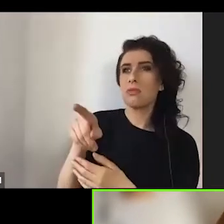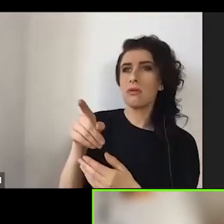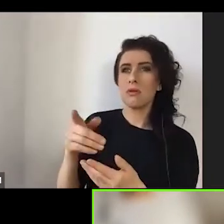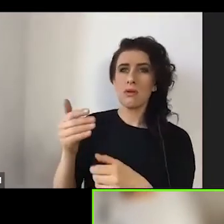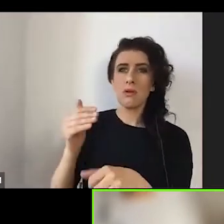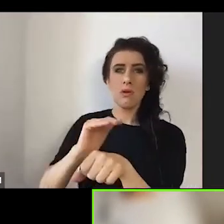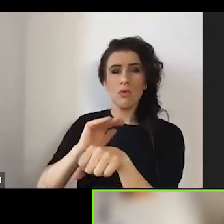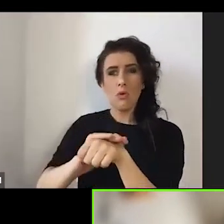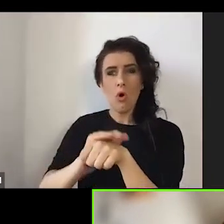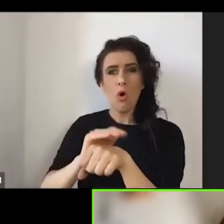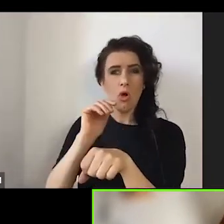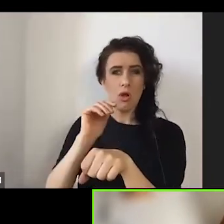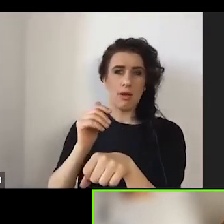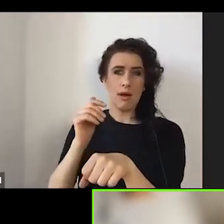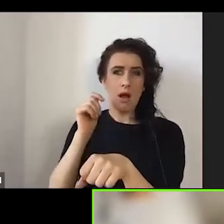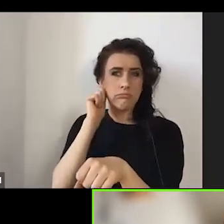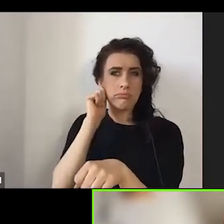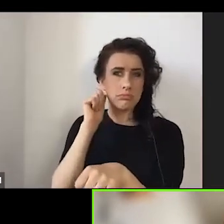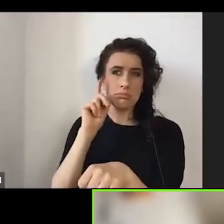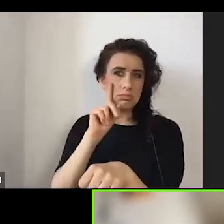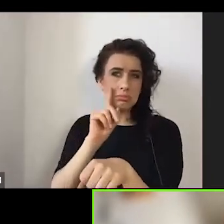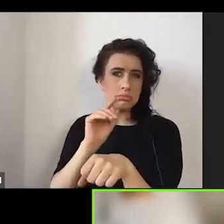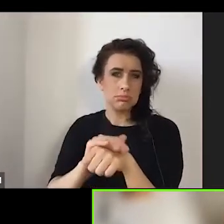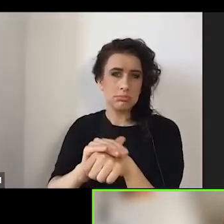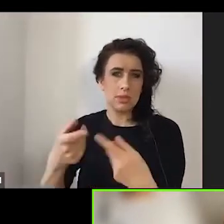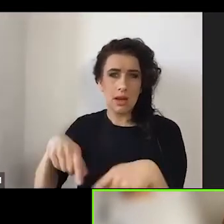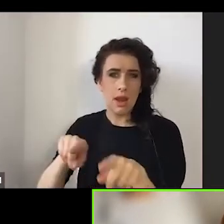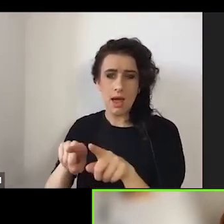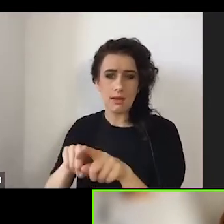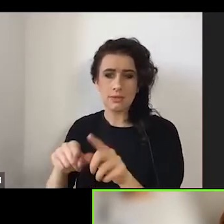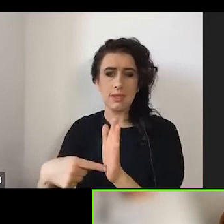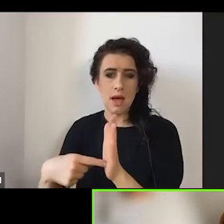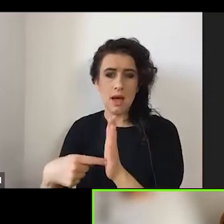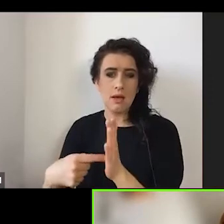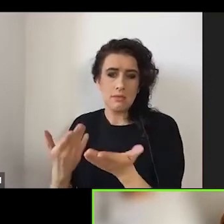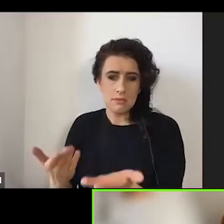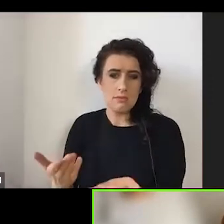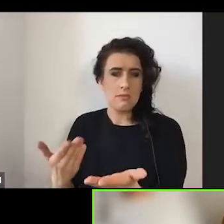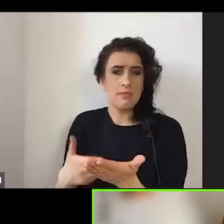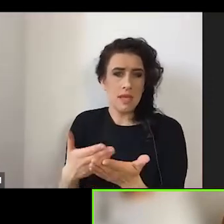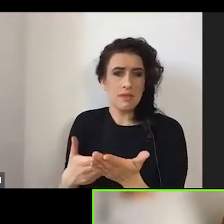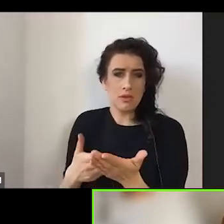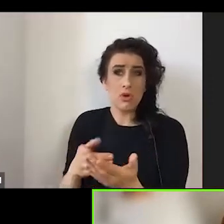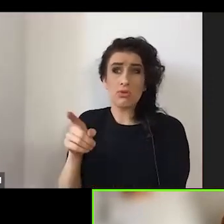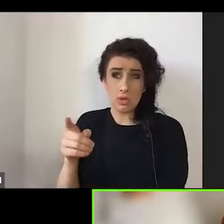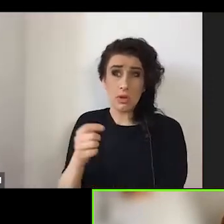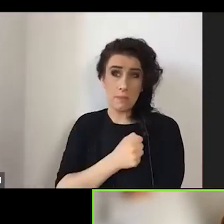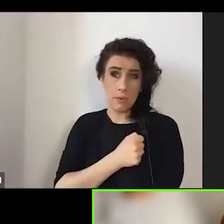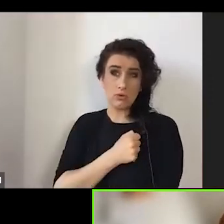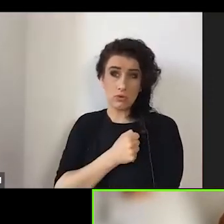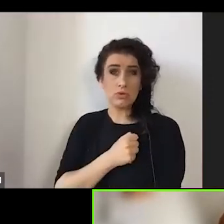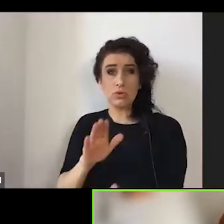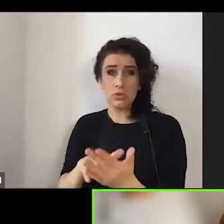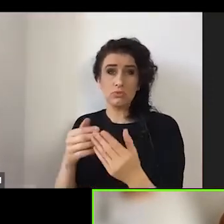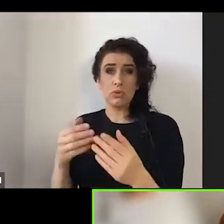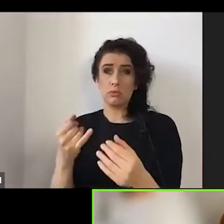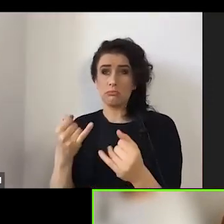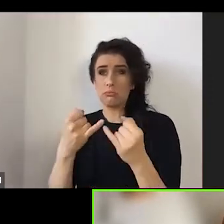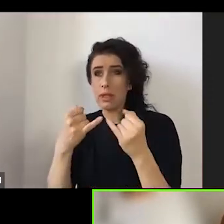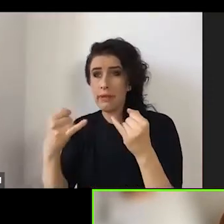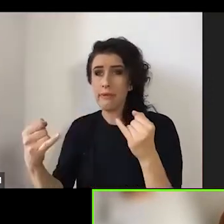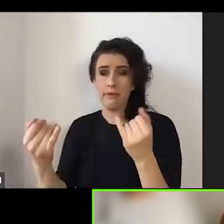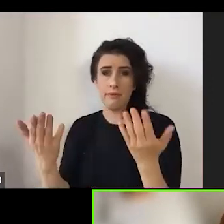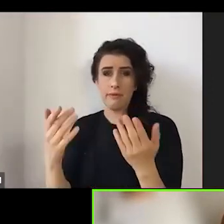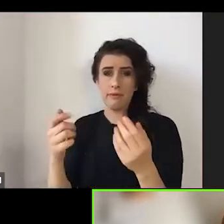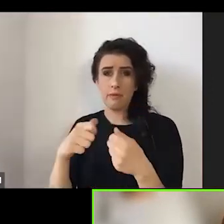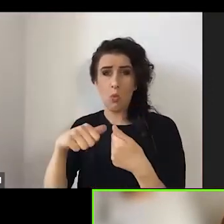and the person or the classmate never talks to you. How do you feel? And the kids go like, yeah, I feel bad if